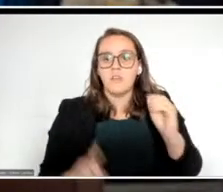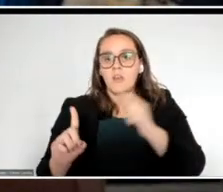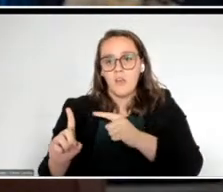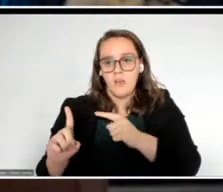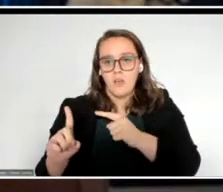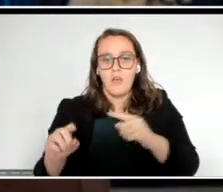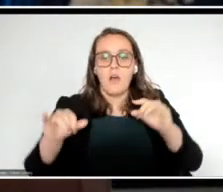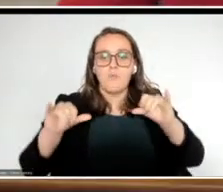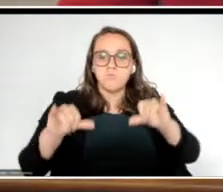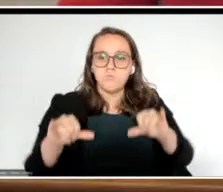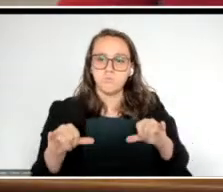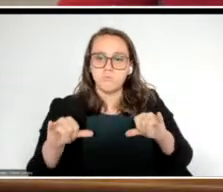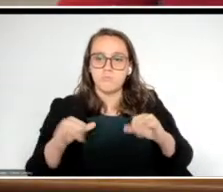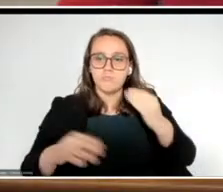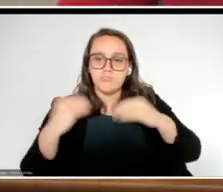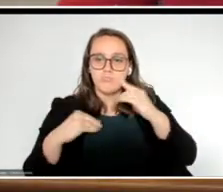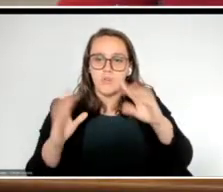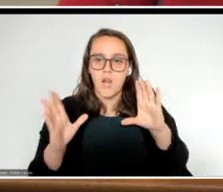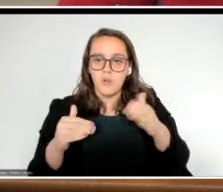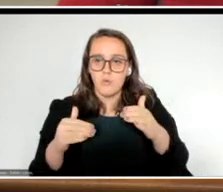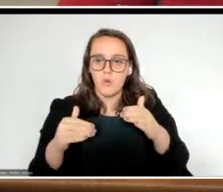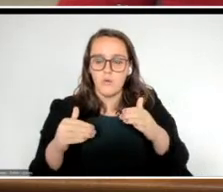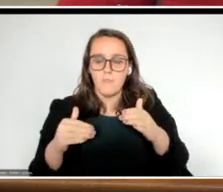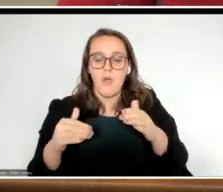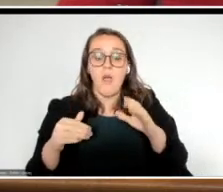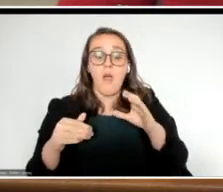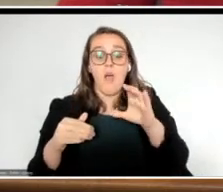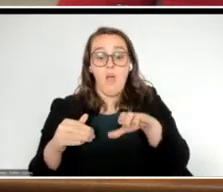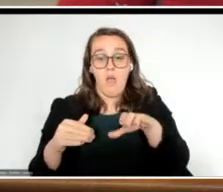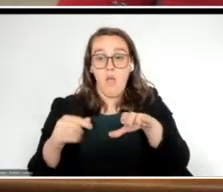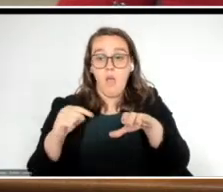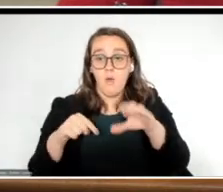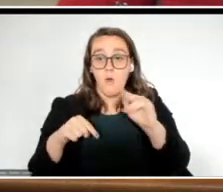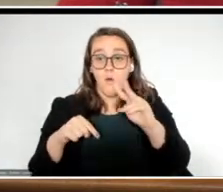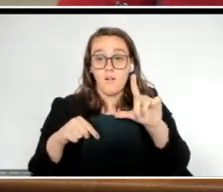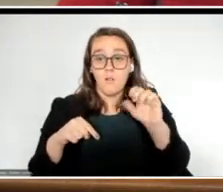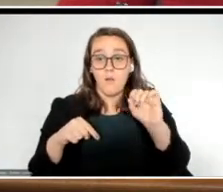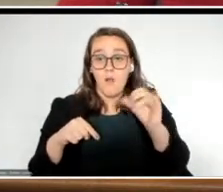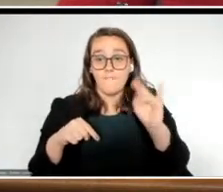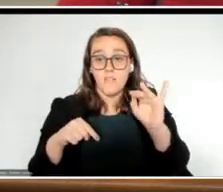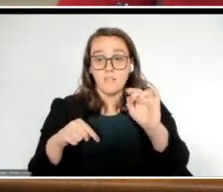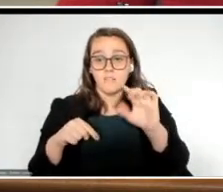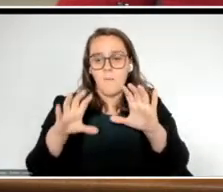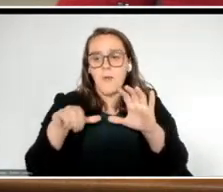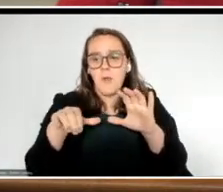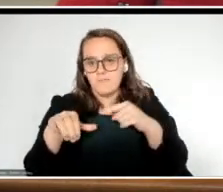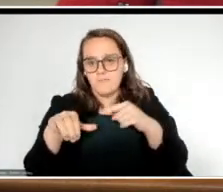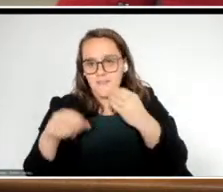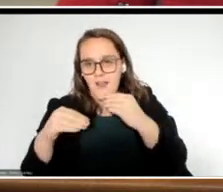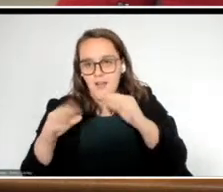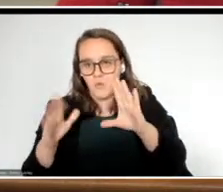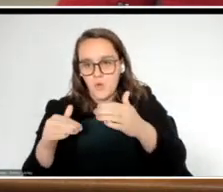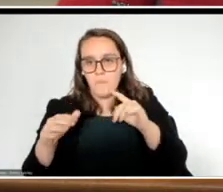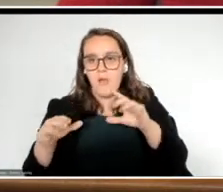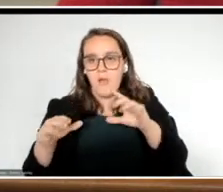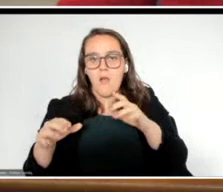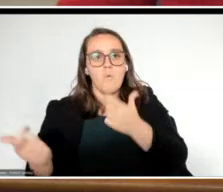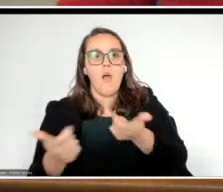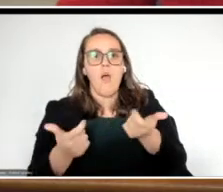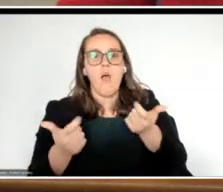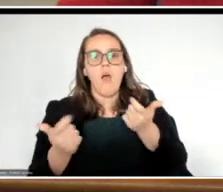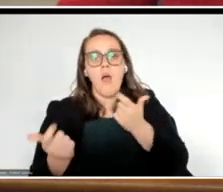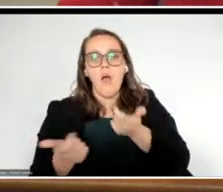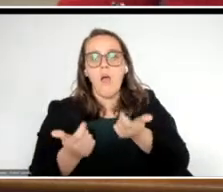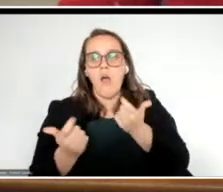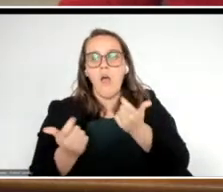room, attached to the Oval Office, and watched this unprecedented assault take place at the Capitol.